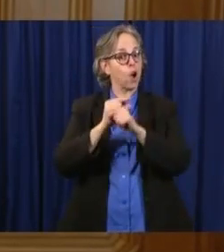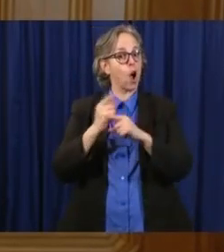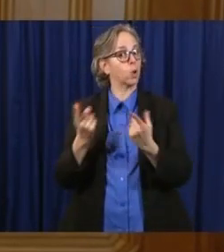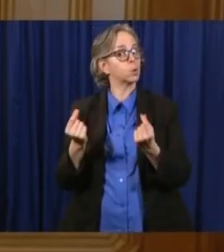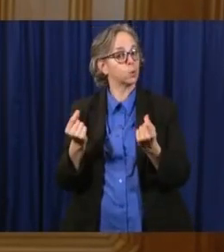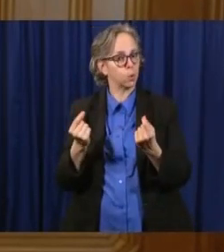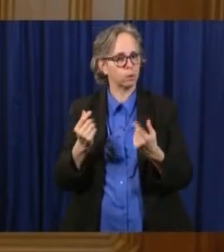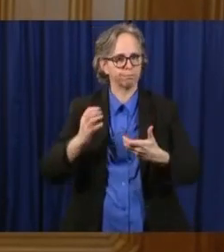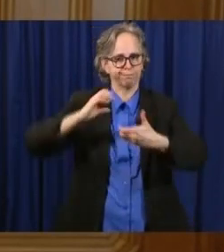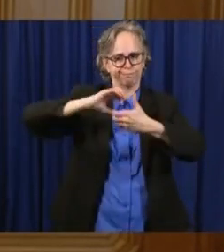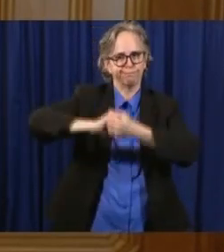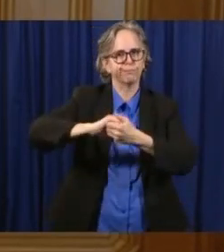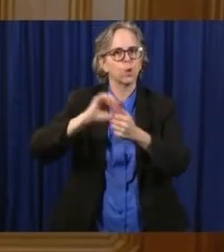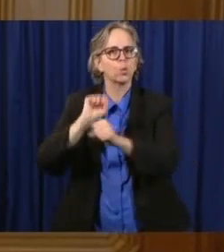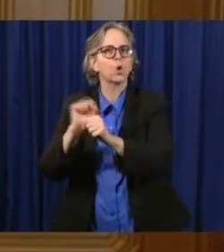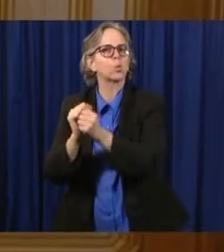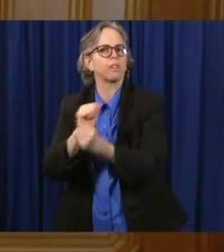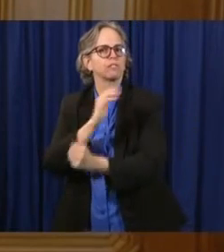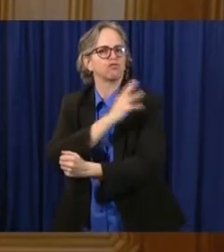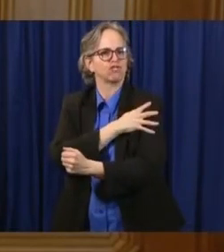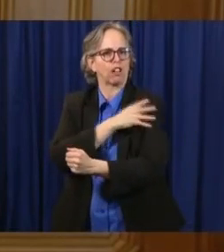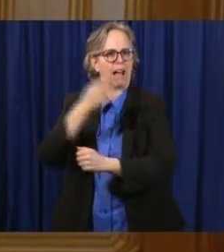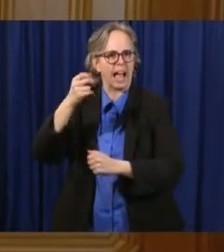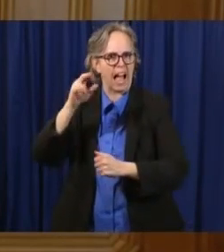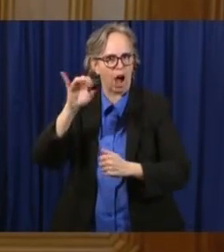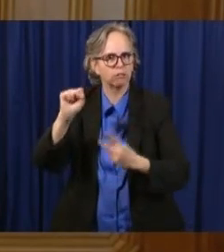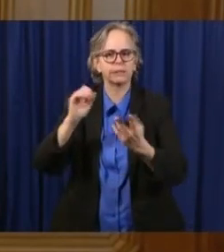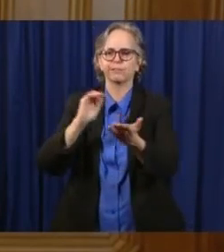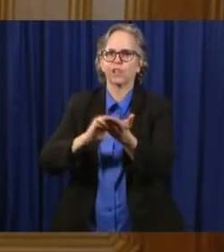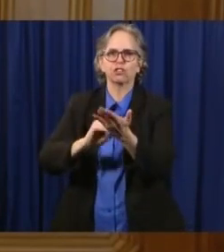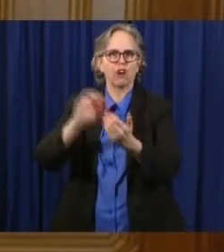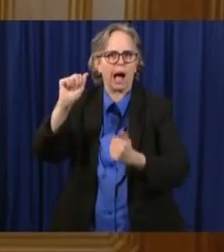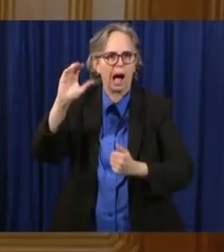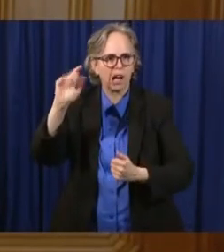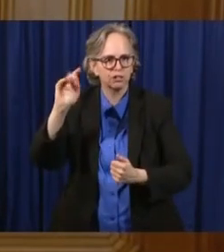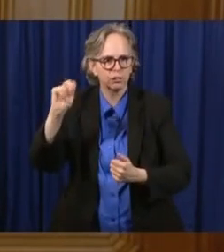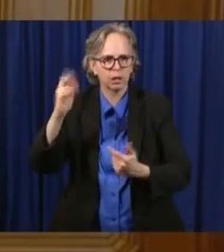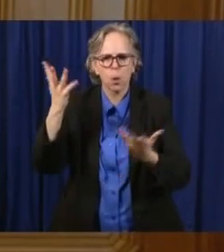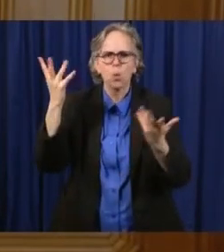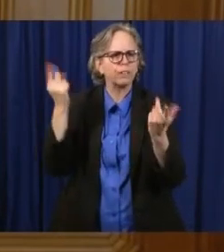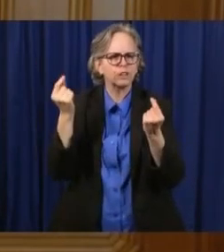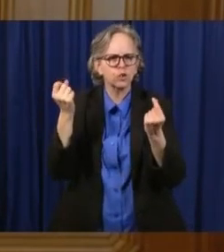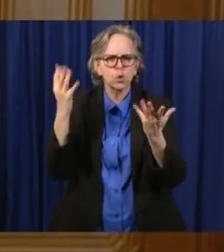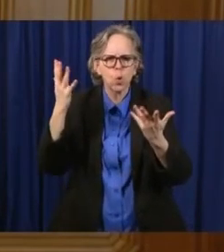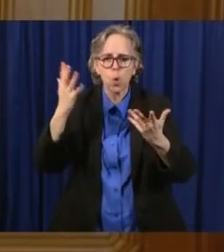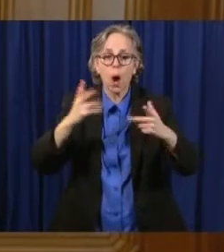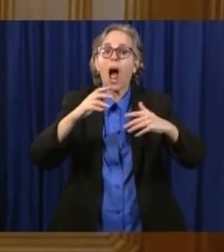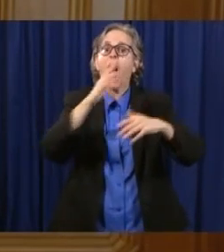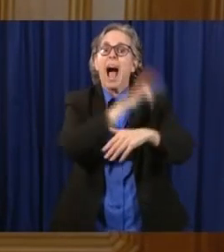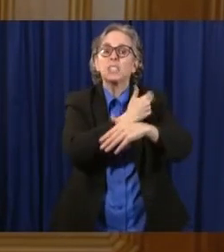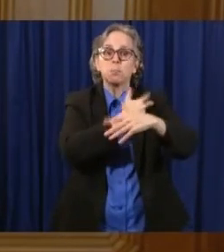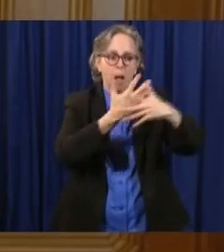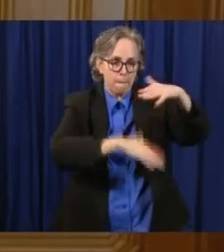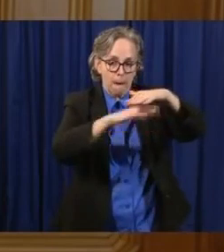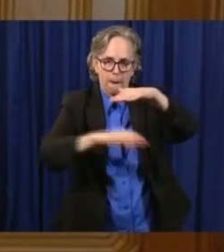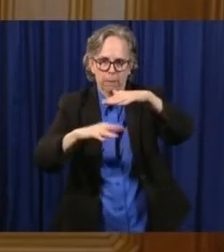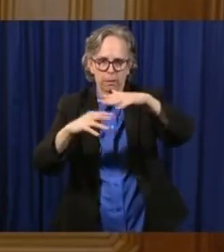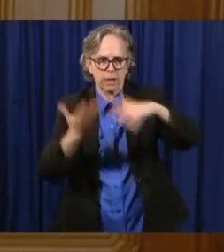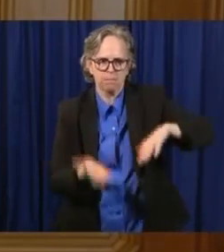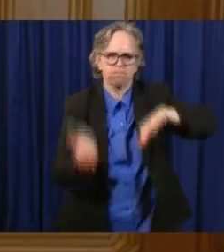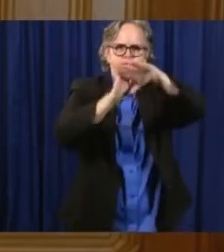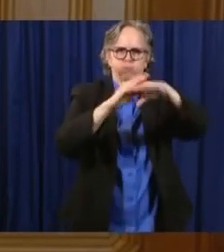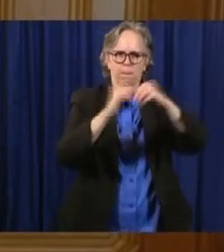and Dr. Acton, helping to expand hospital capacity in our state. And we've talked about that the last 2 days, but the Guard is out